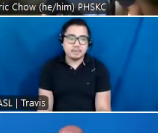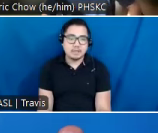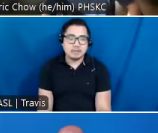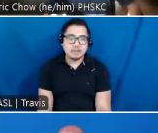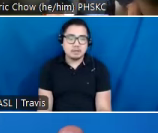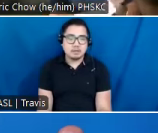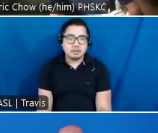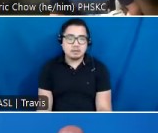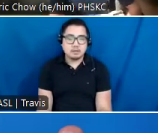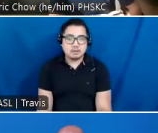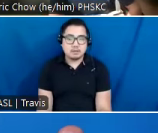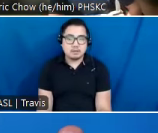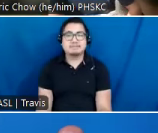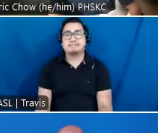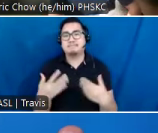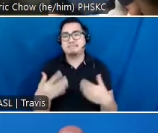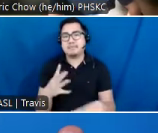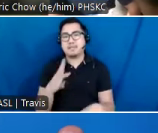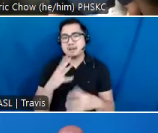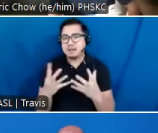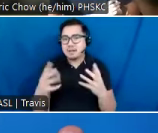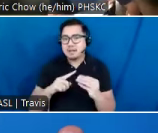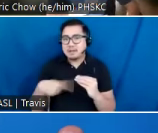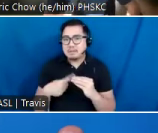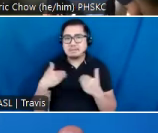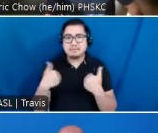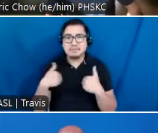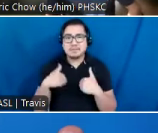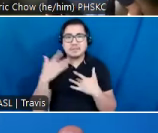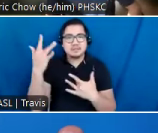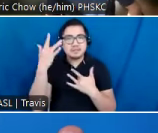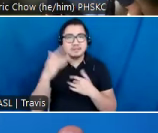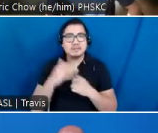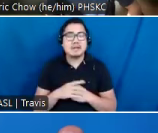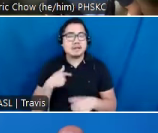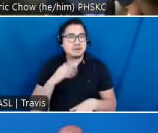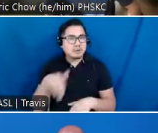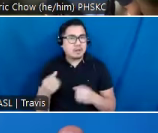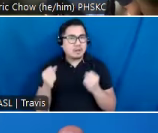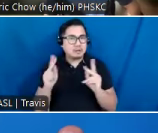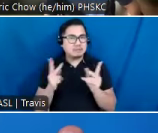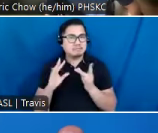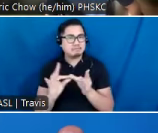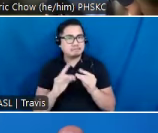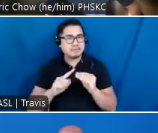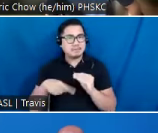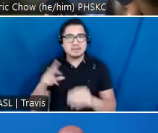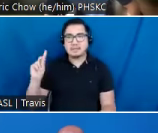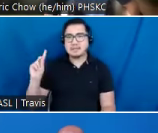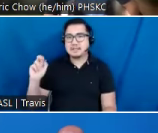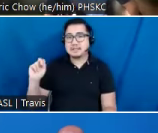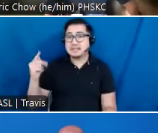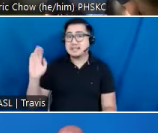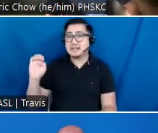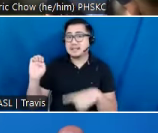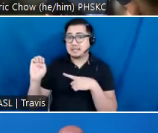So I talked a lot about respiratory illnesses now. I know that another thing that has been on people's minds has been dengue. And I want to spend